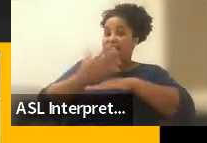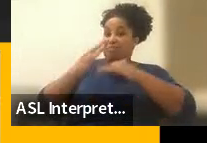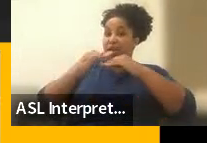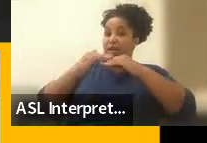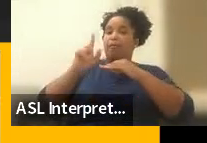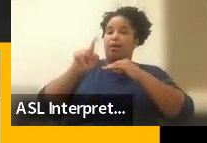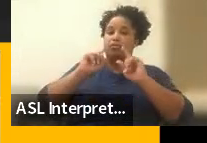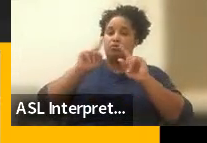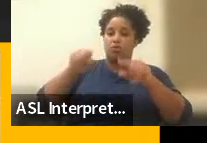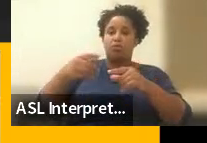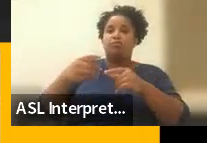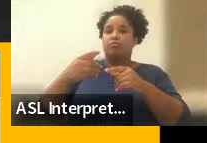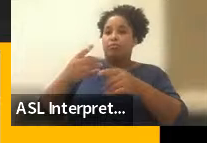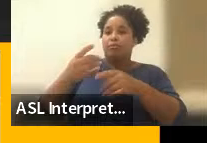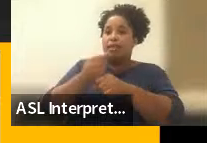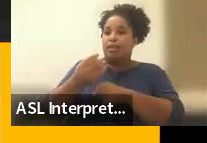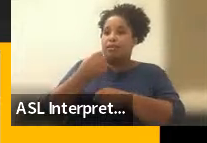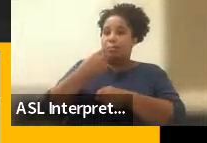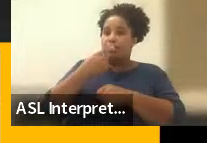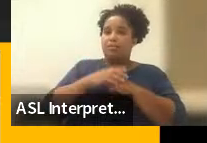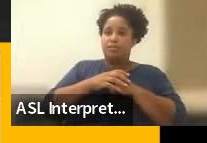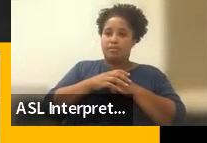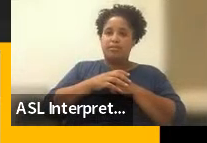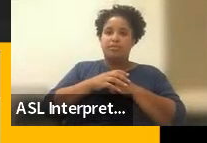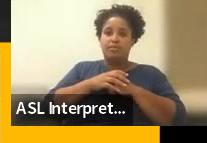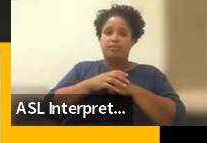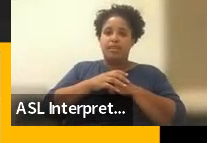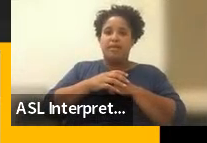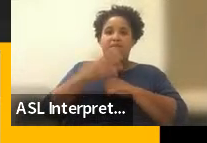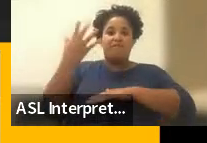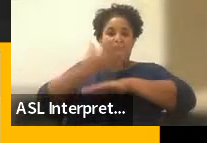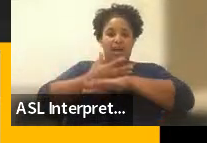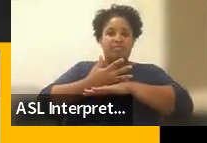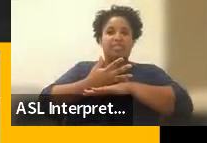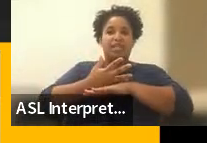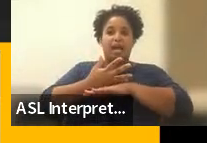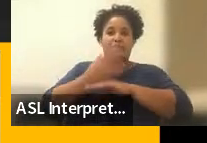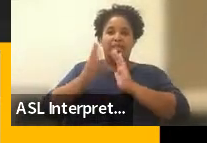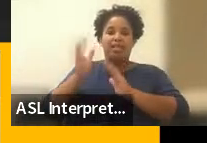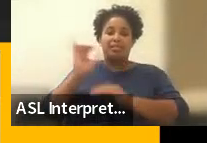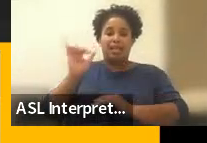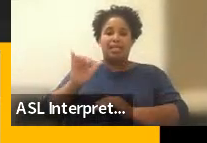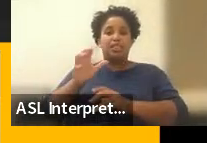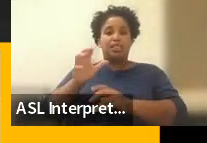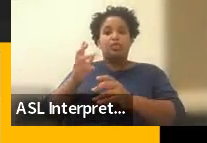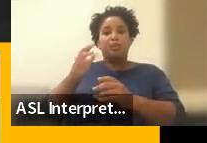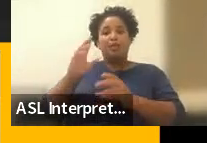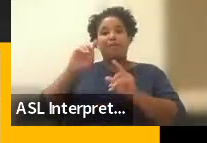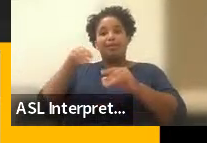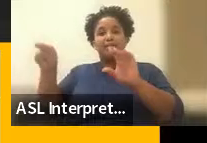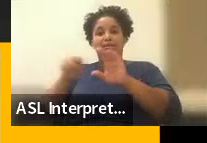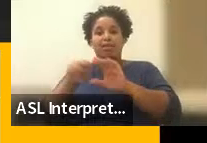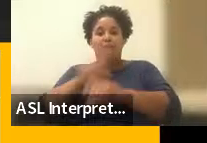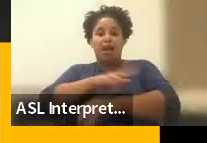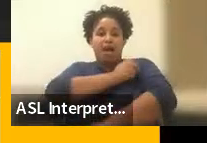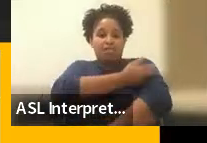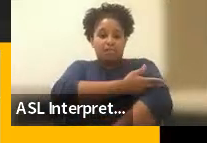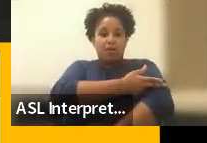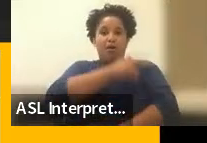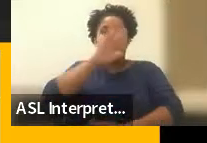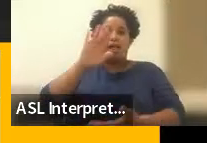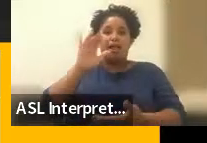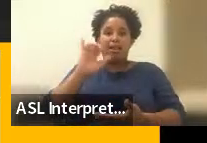who have been prescribed Paxlovid are 5 times less likely to be hospitalized and 10 times less likely to die